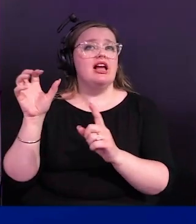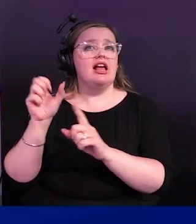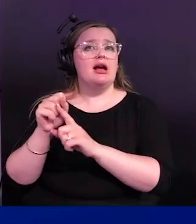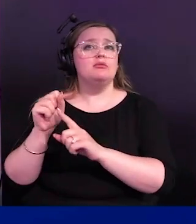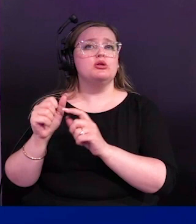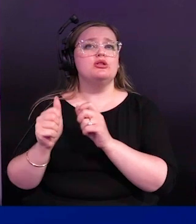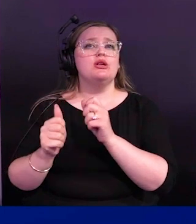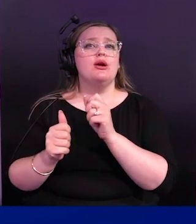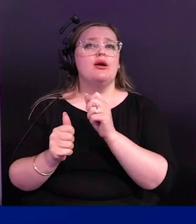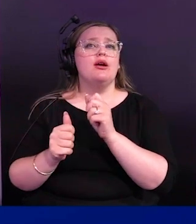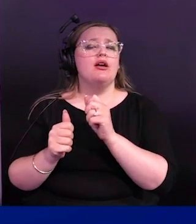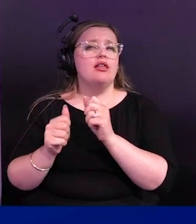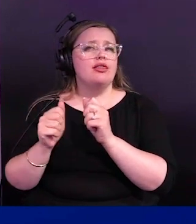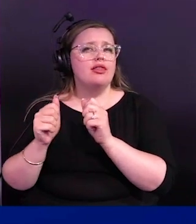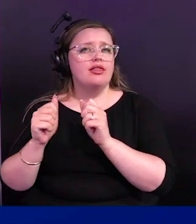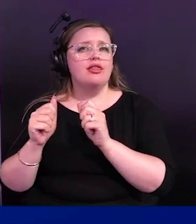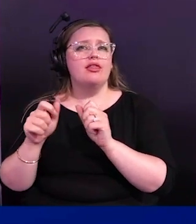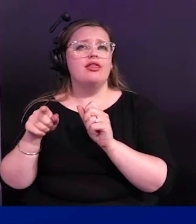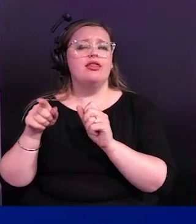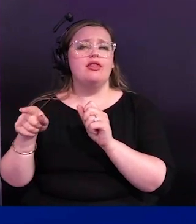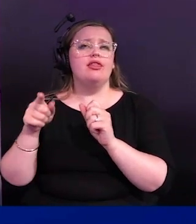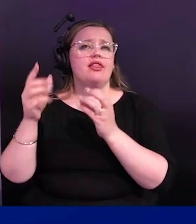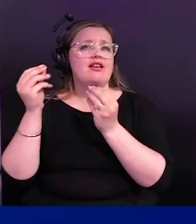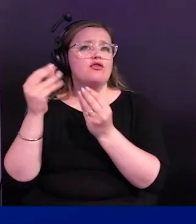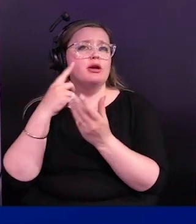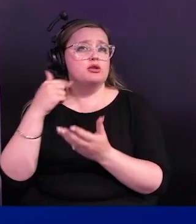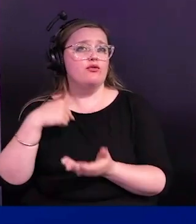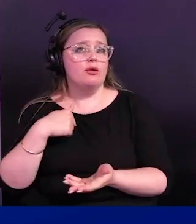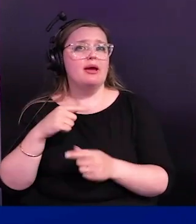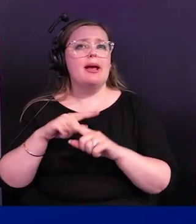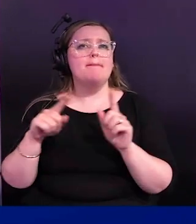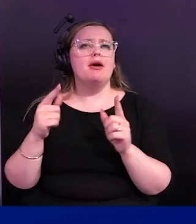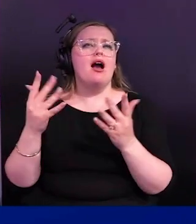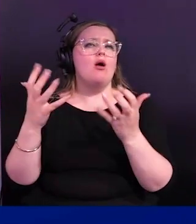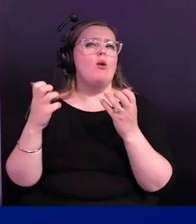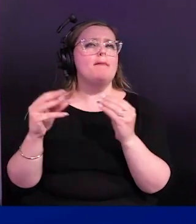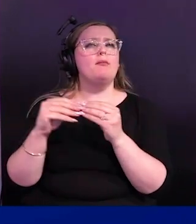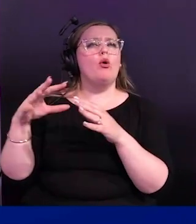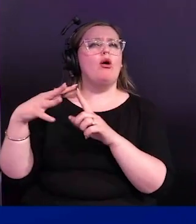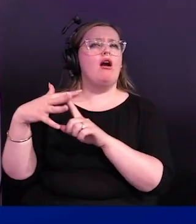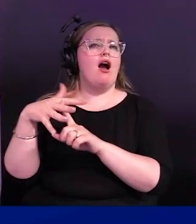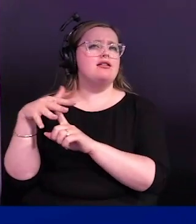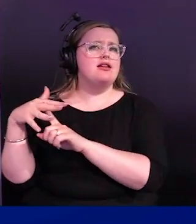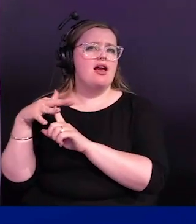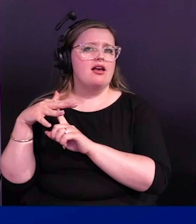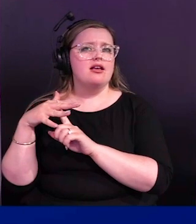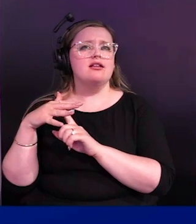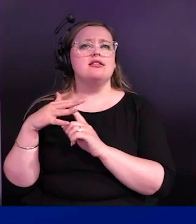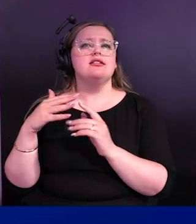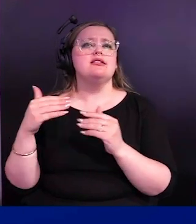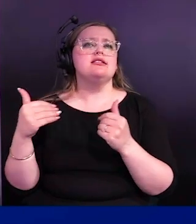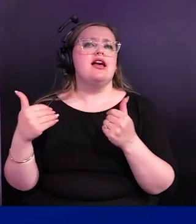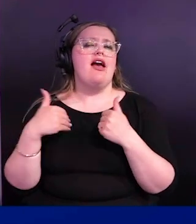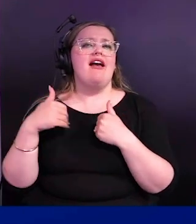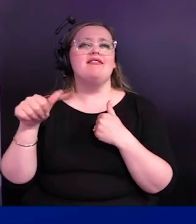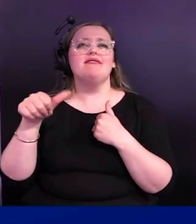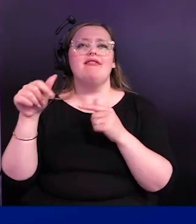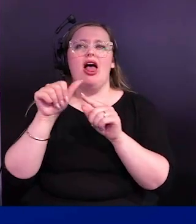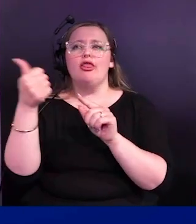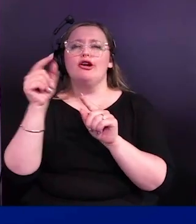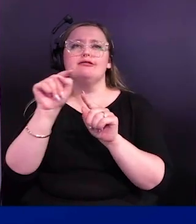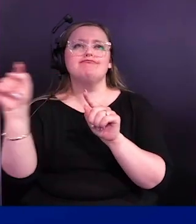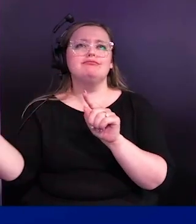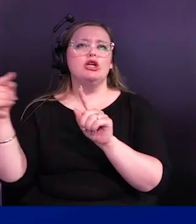auditable information for me, but I do want to see a bit more context. I do have additional auditable data sources. Can